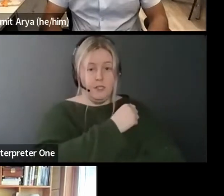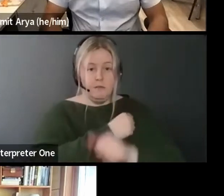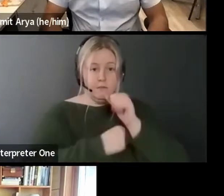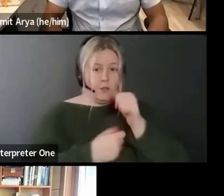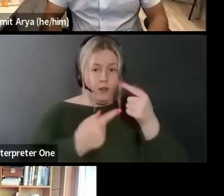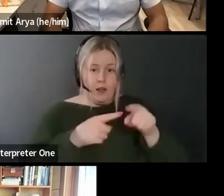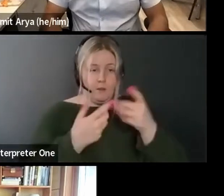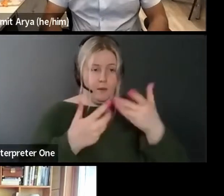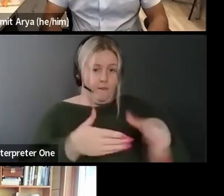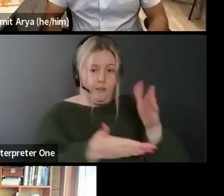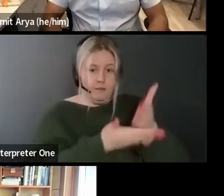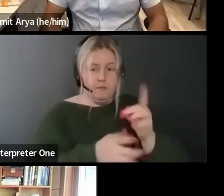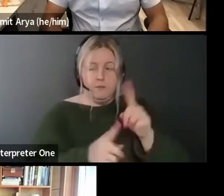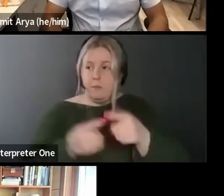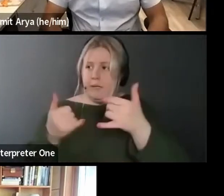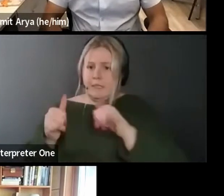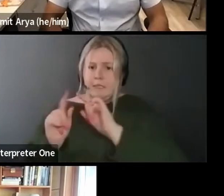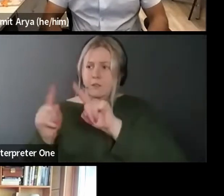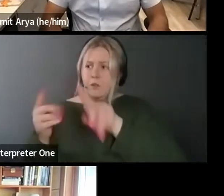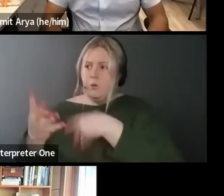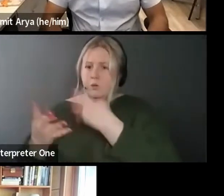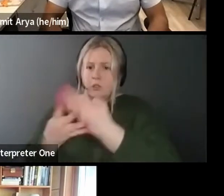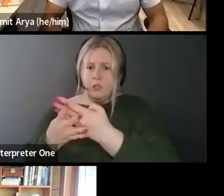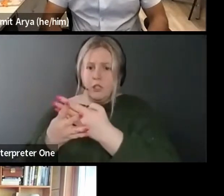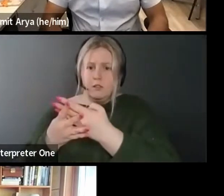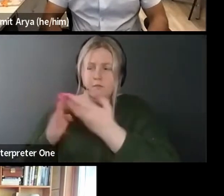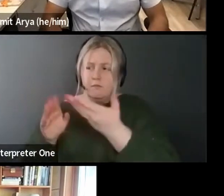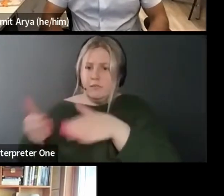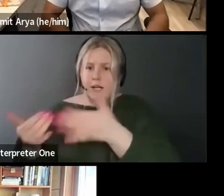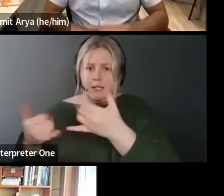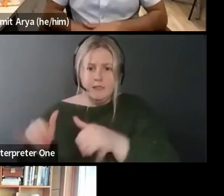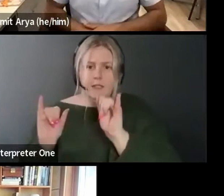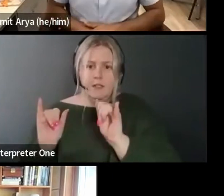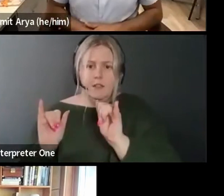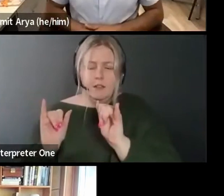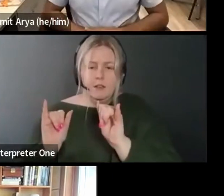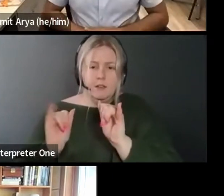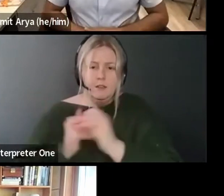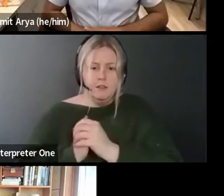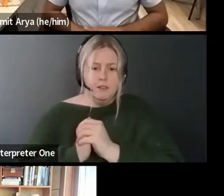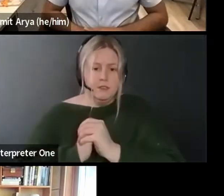Actually, like after the abolition of the death penalty, the